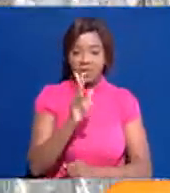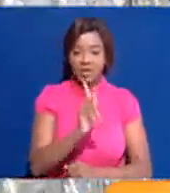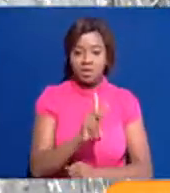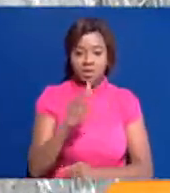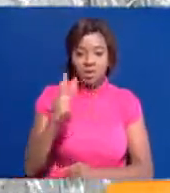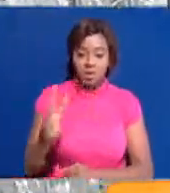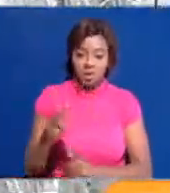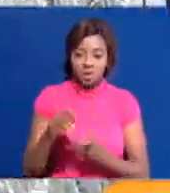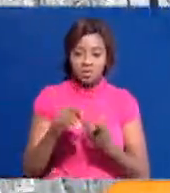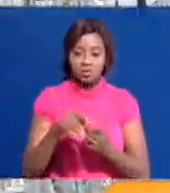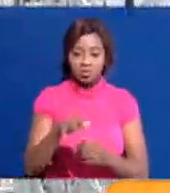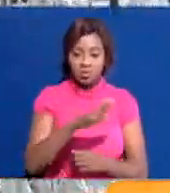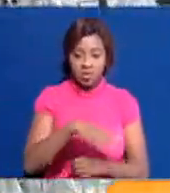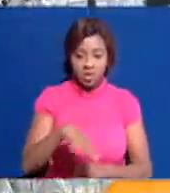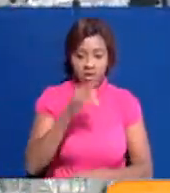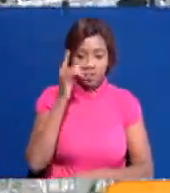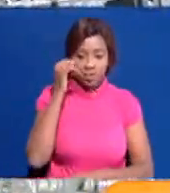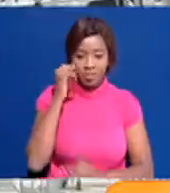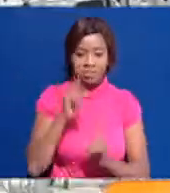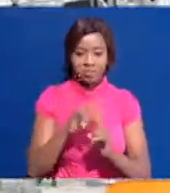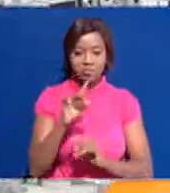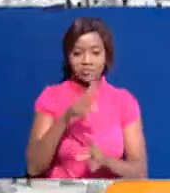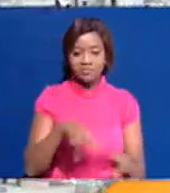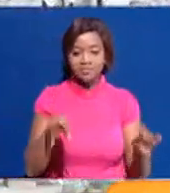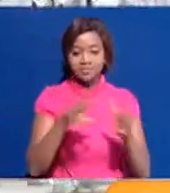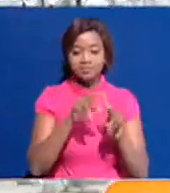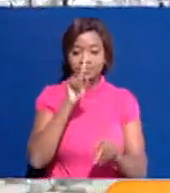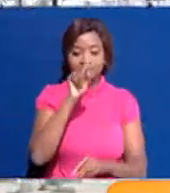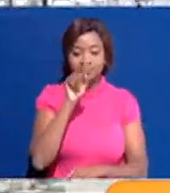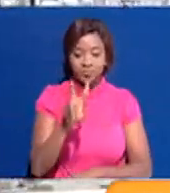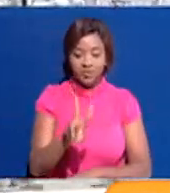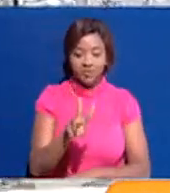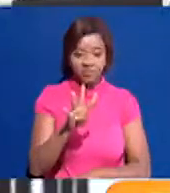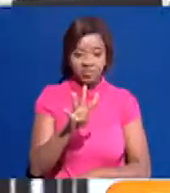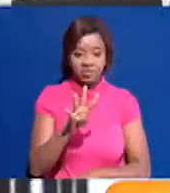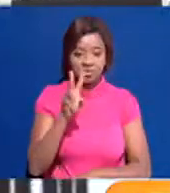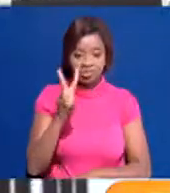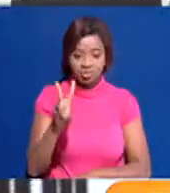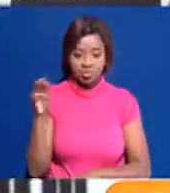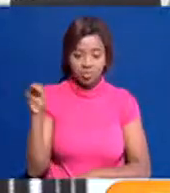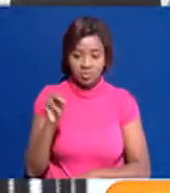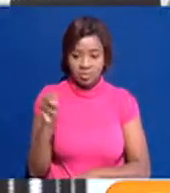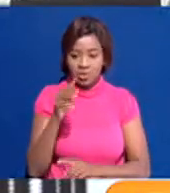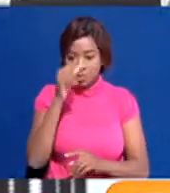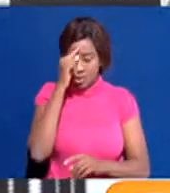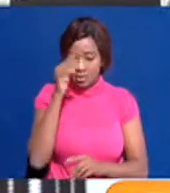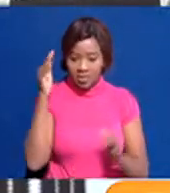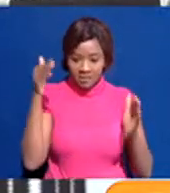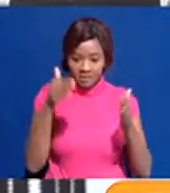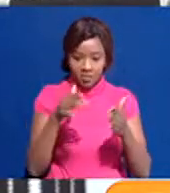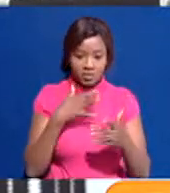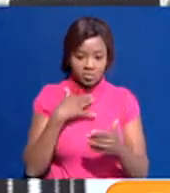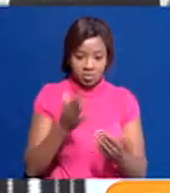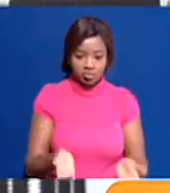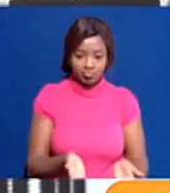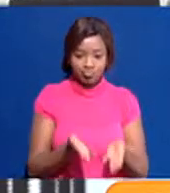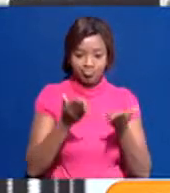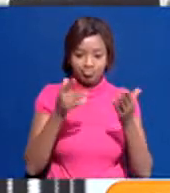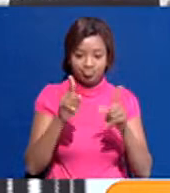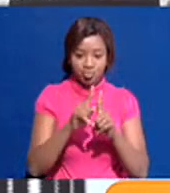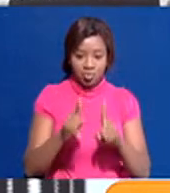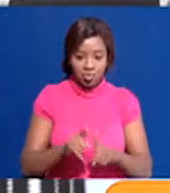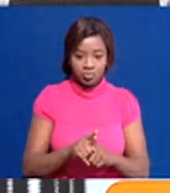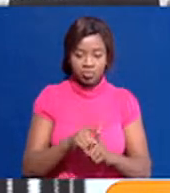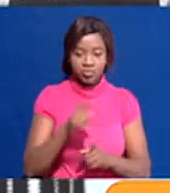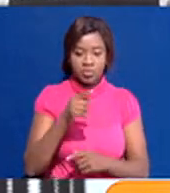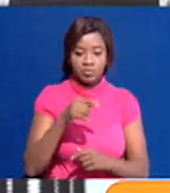a cost of 142 million shillings. The CS says the government is focused to push more geothermal power to the region and retire the